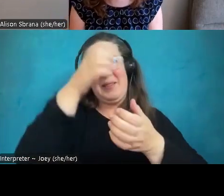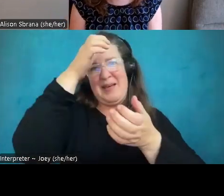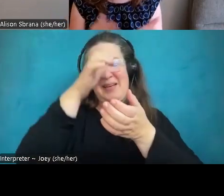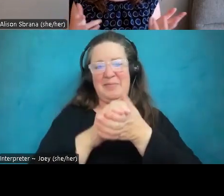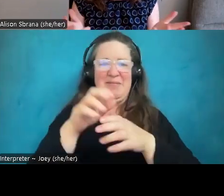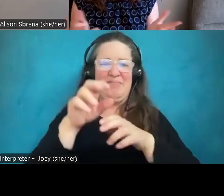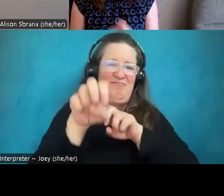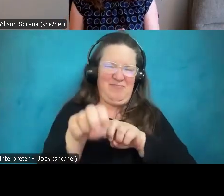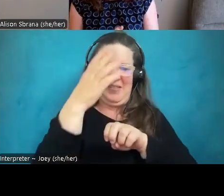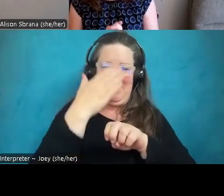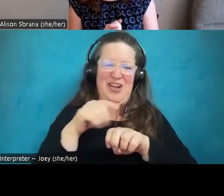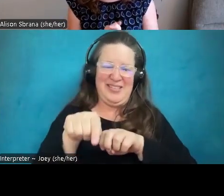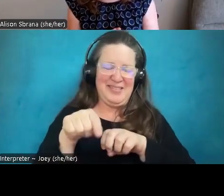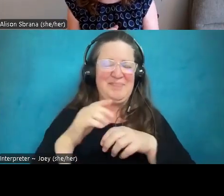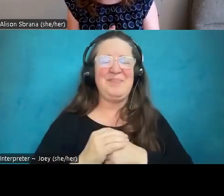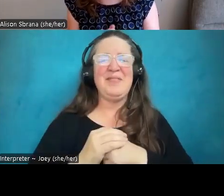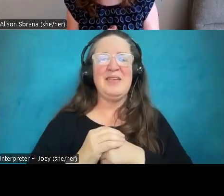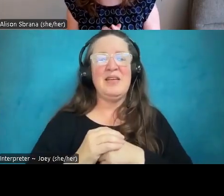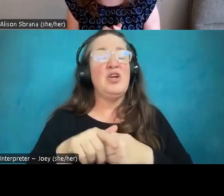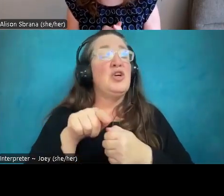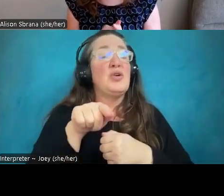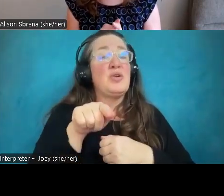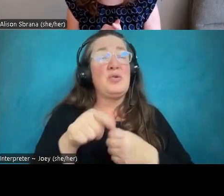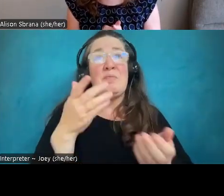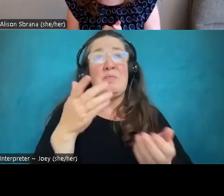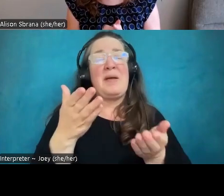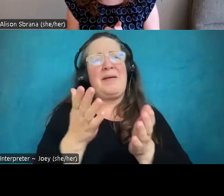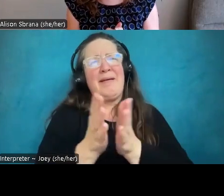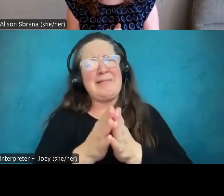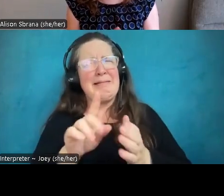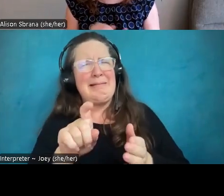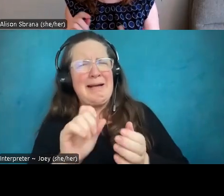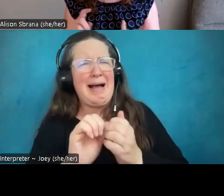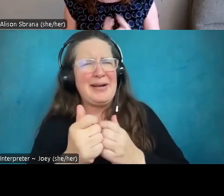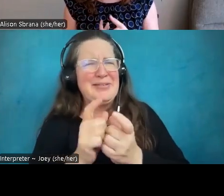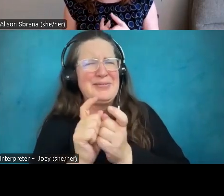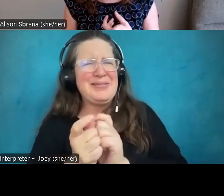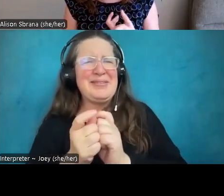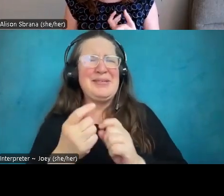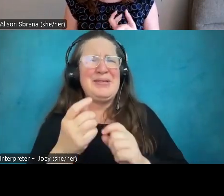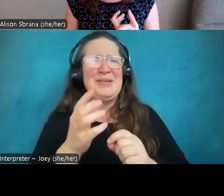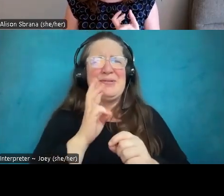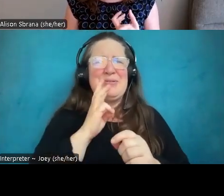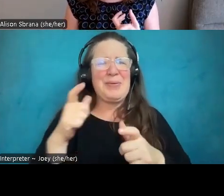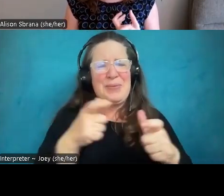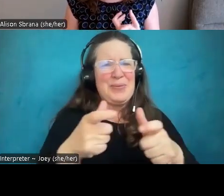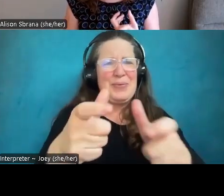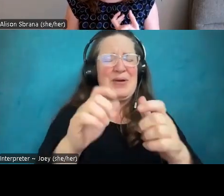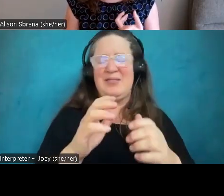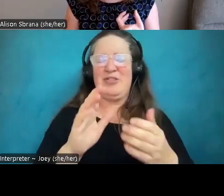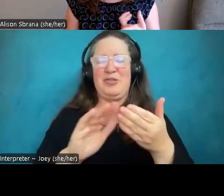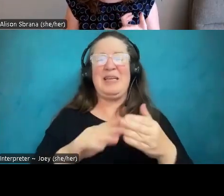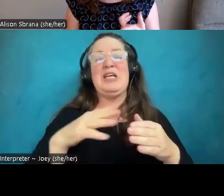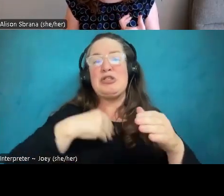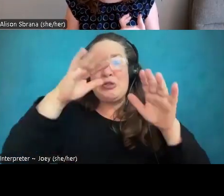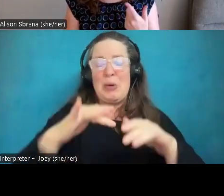there. So you might be asking, how the heck do you adapt snow tubing? Well, first of all, it was the recreational therapist's